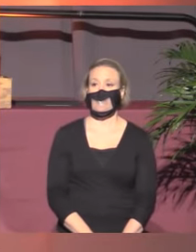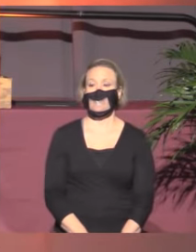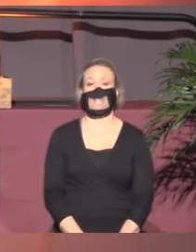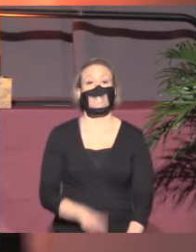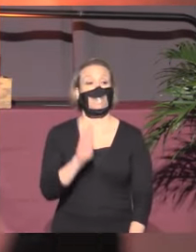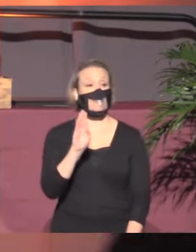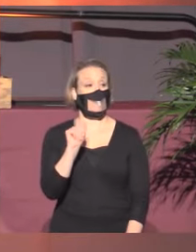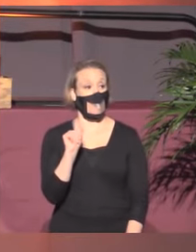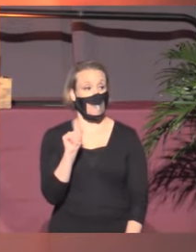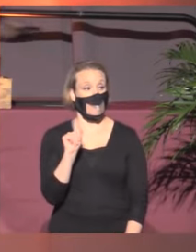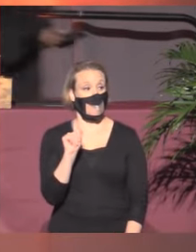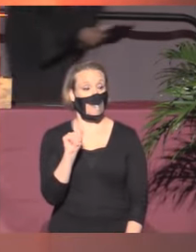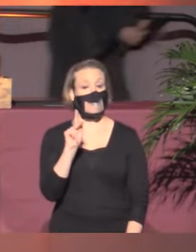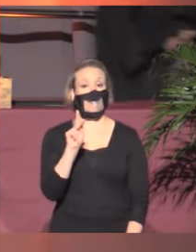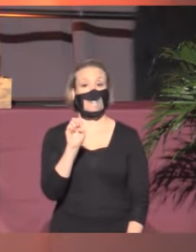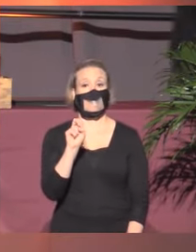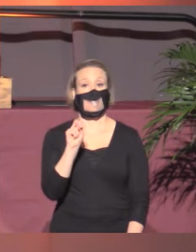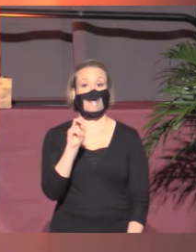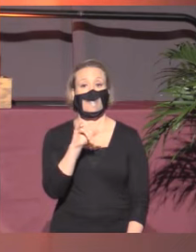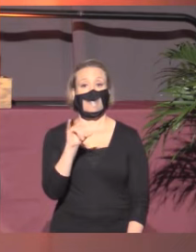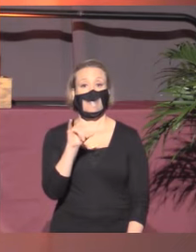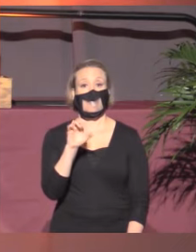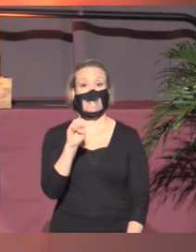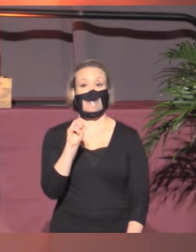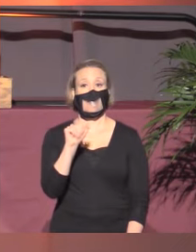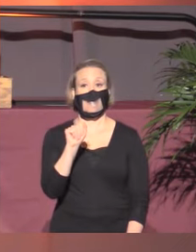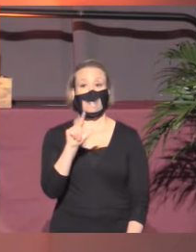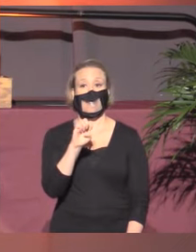Bachelor of Arts, Kennedy Emma Lee Simpson.